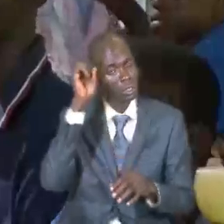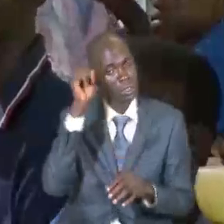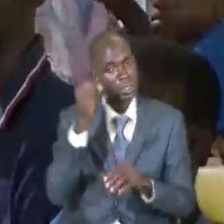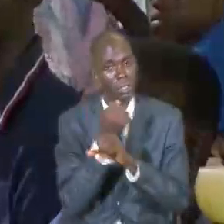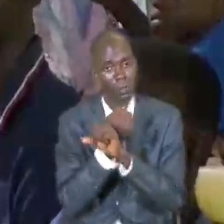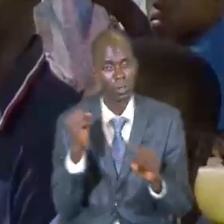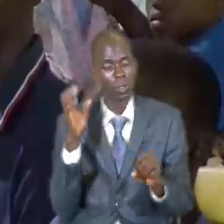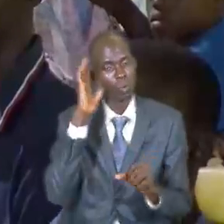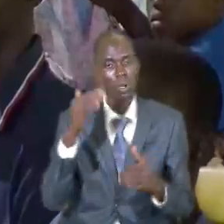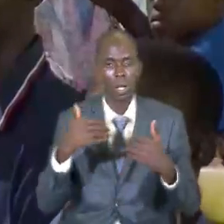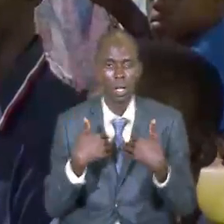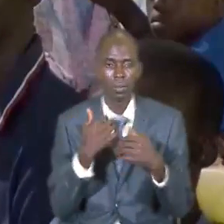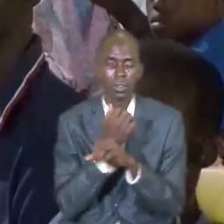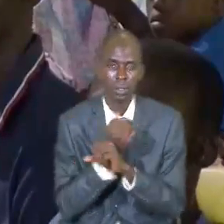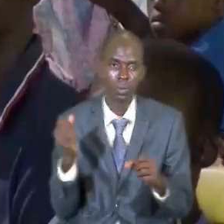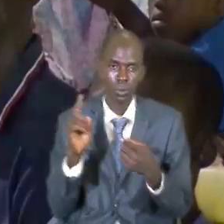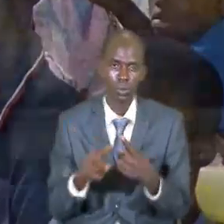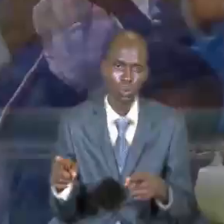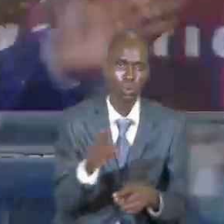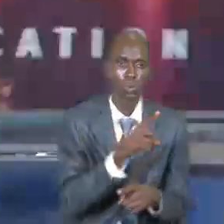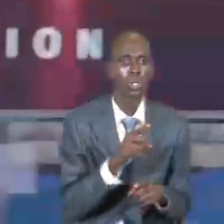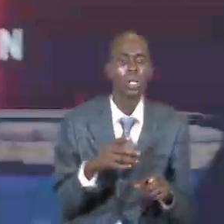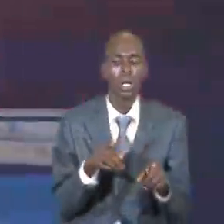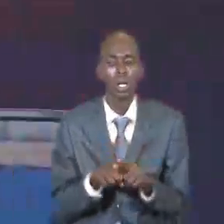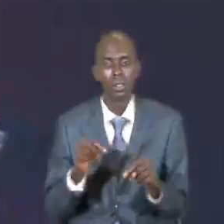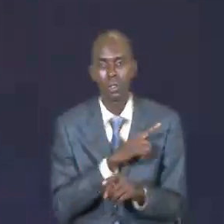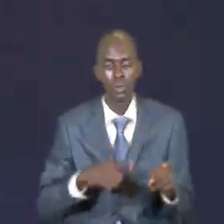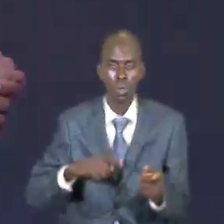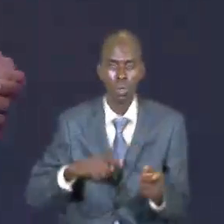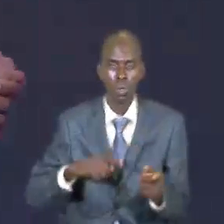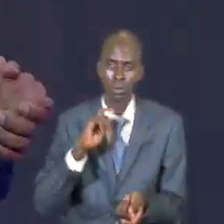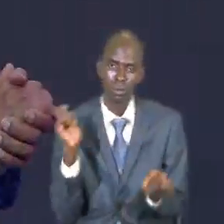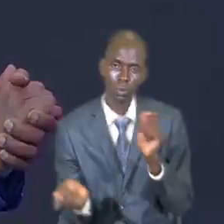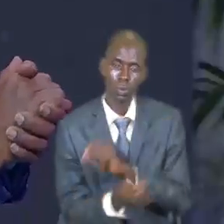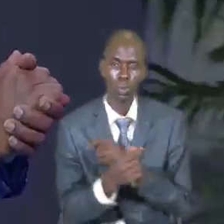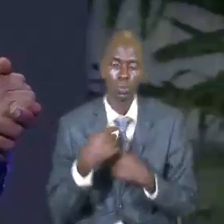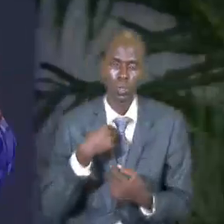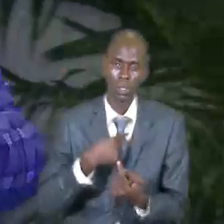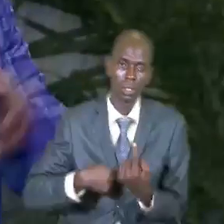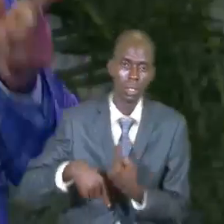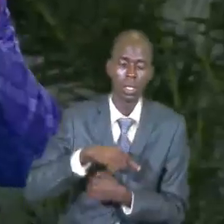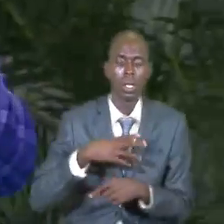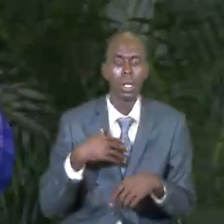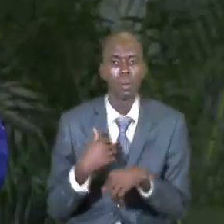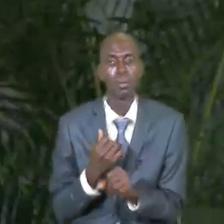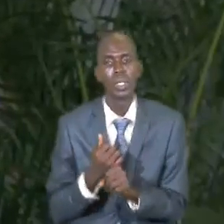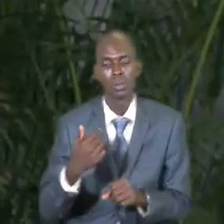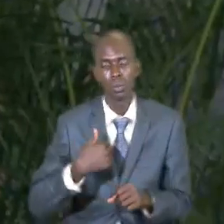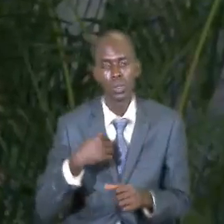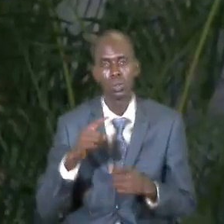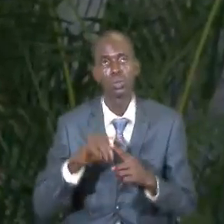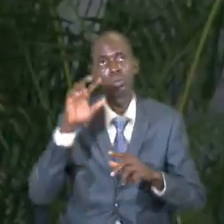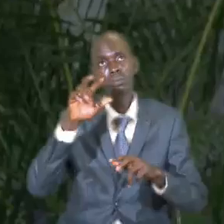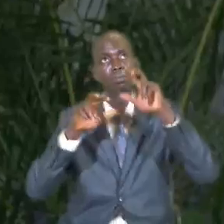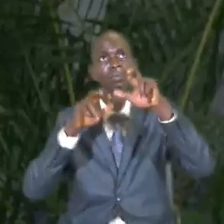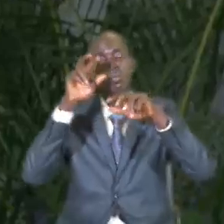As the Lord turned me around, and then he made me to climb up to higher heights, only by grace, not